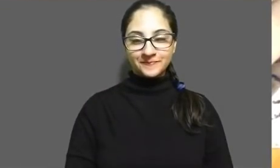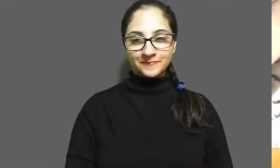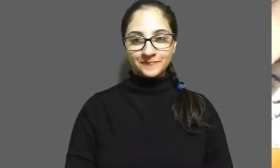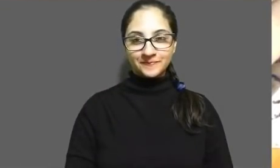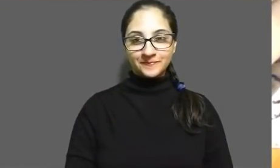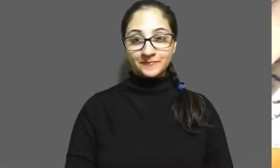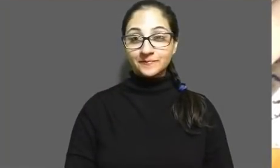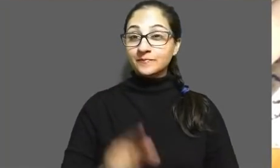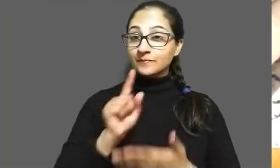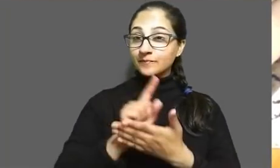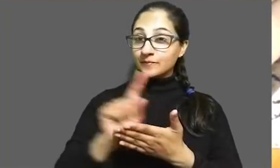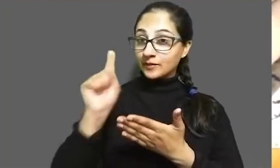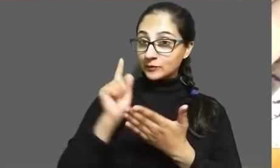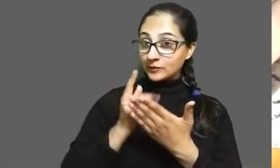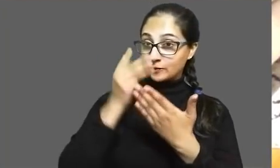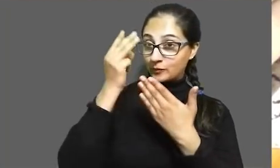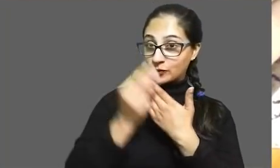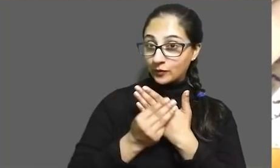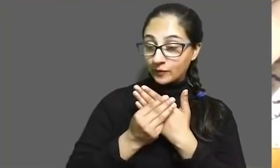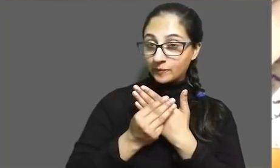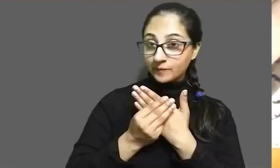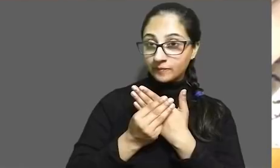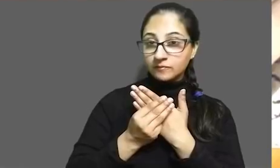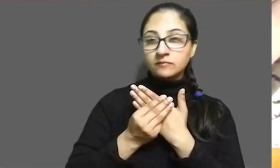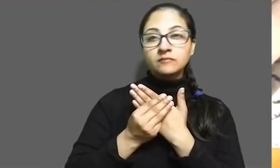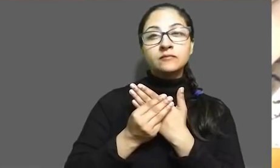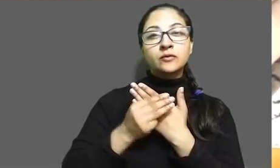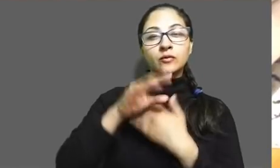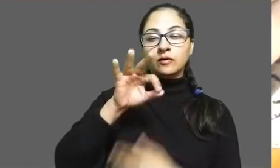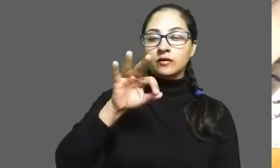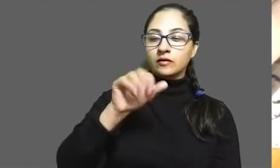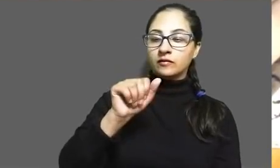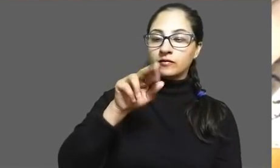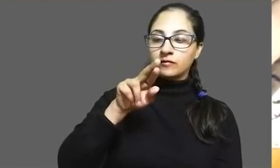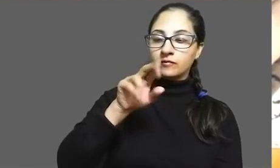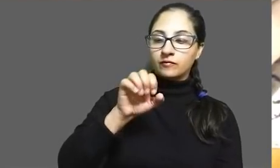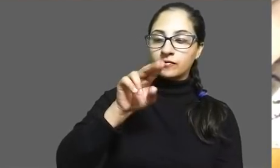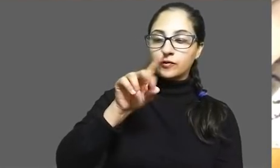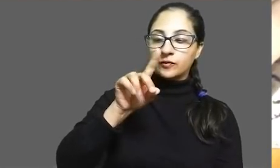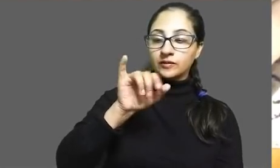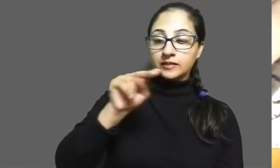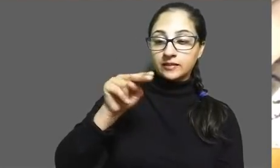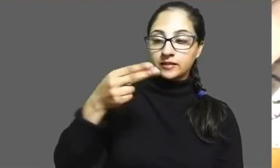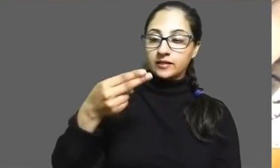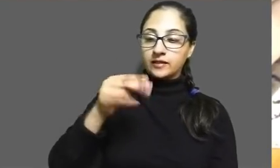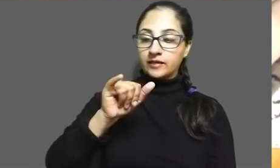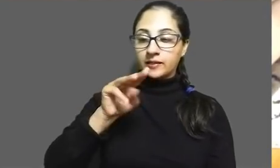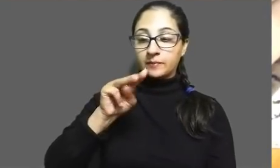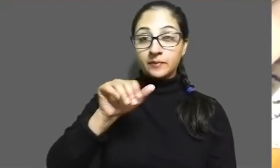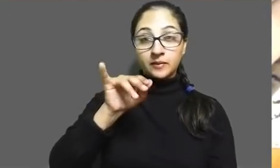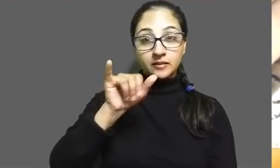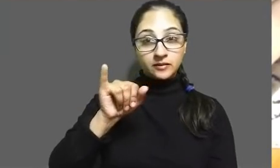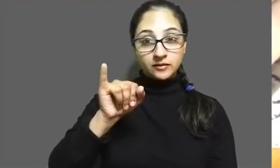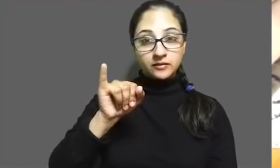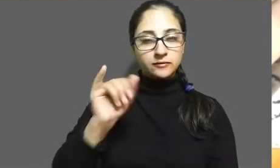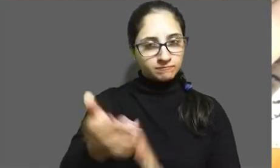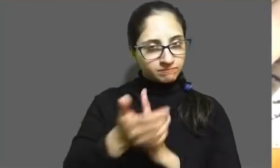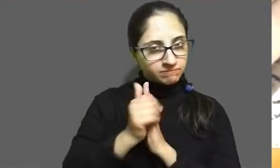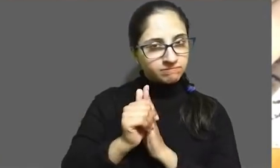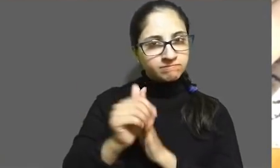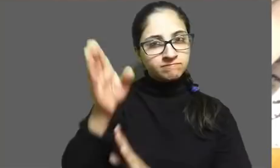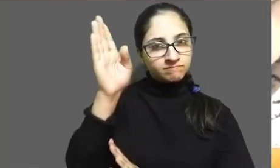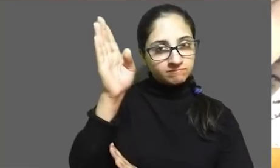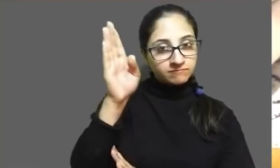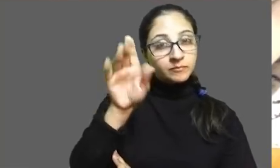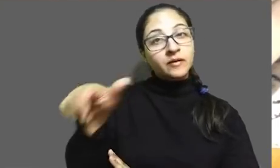I hope you enjoyed last week's episode with the talented Farooddin Himani and other filmmakers and storytellers